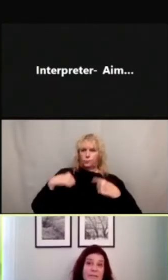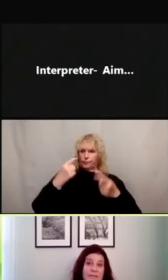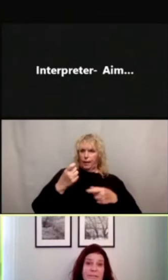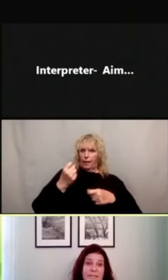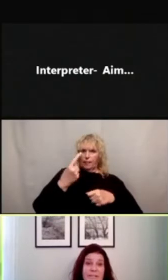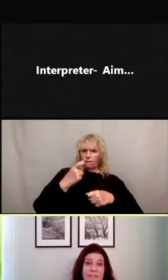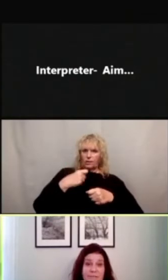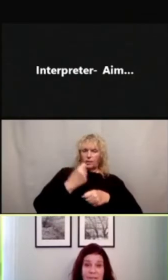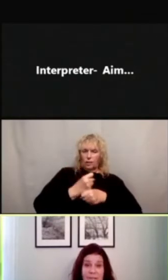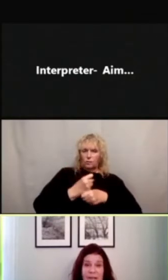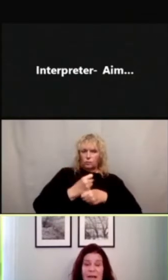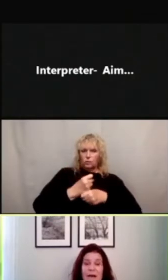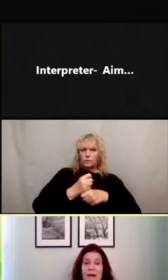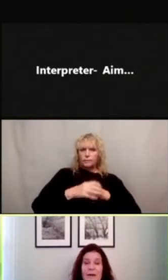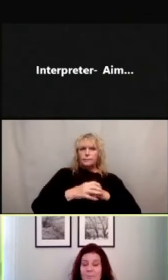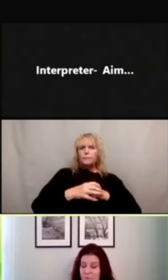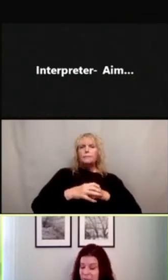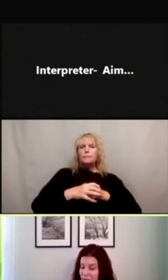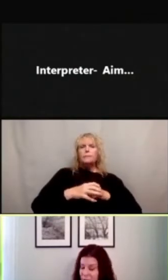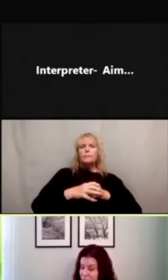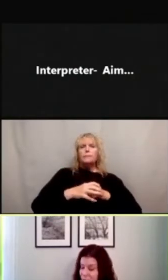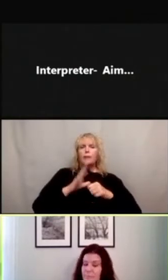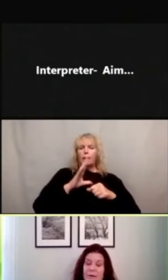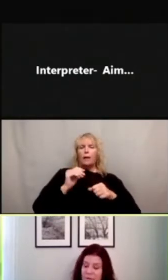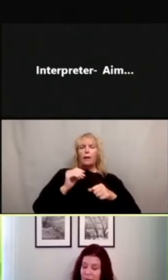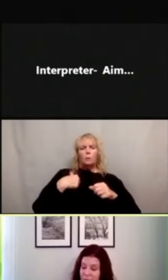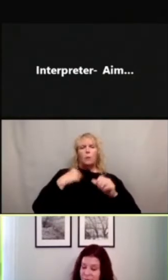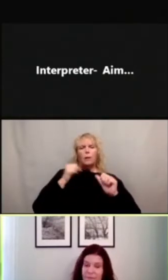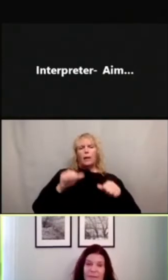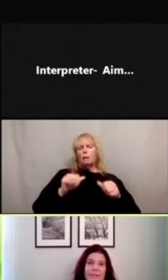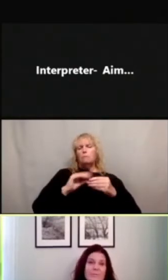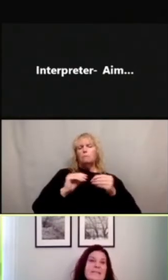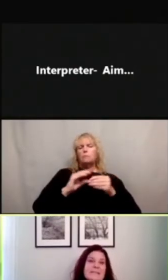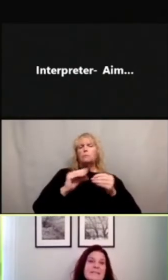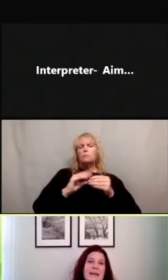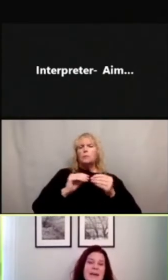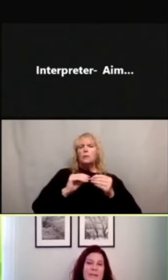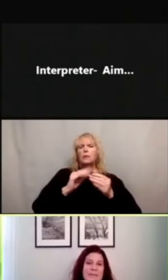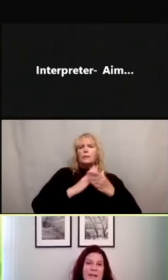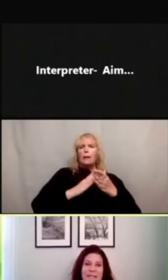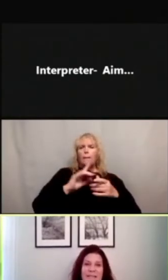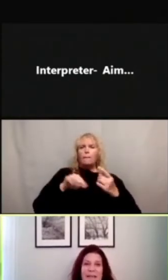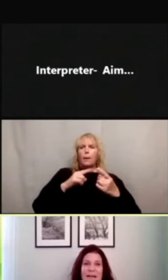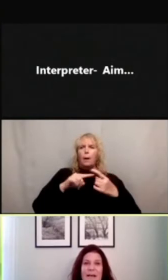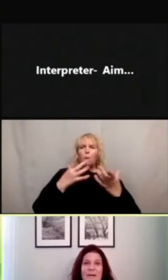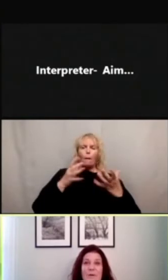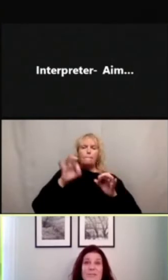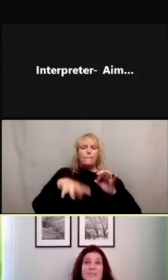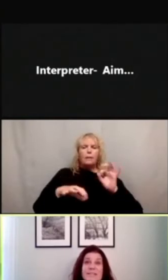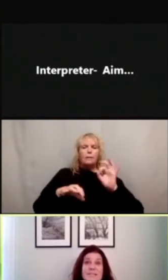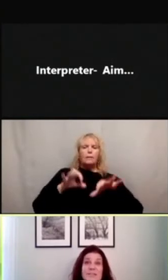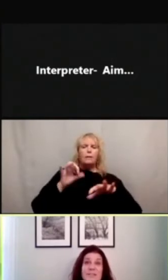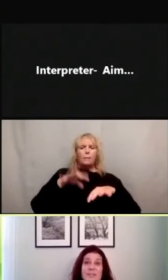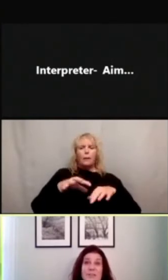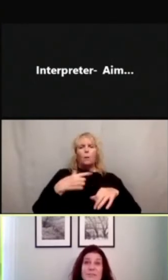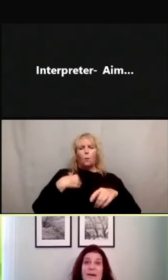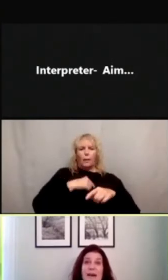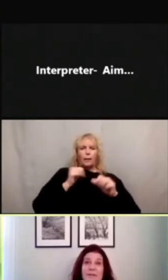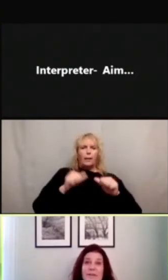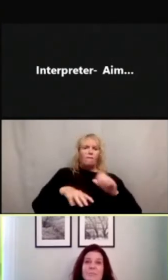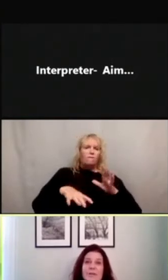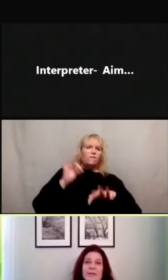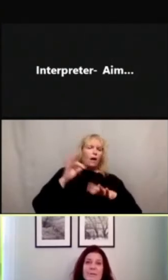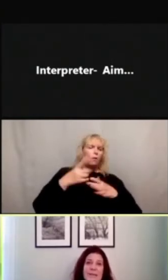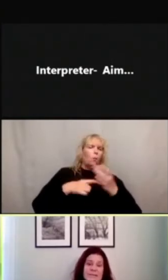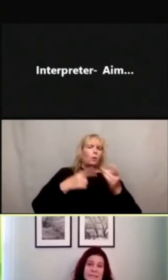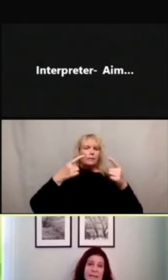doing this health literacy initiative. And we'll tell you a little bit about kind of the pieces that we find are successful in terms of